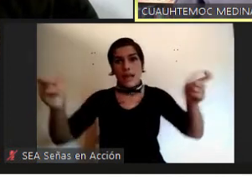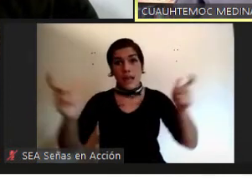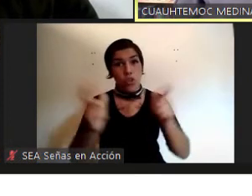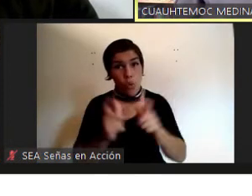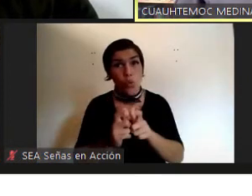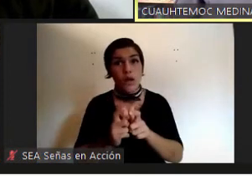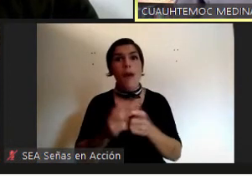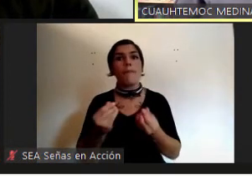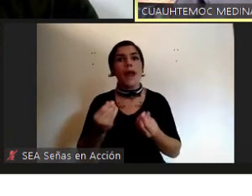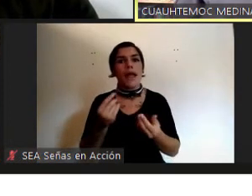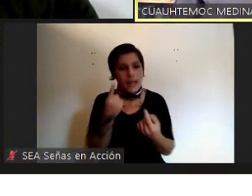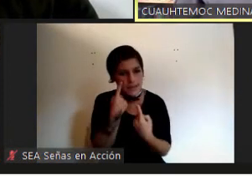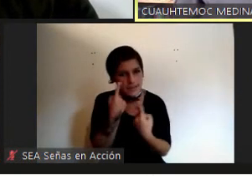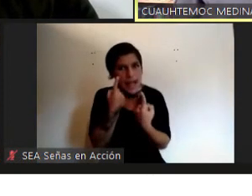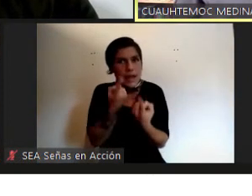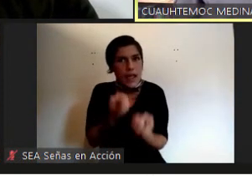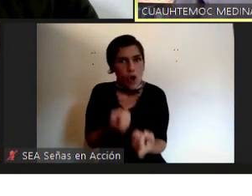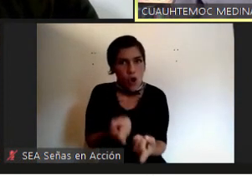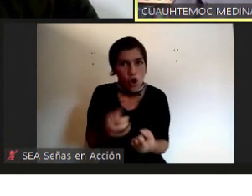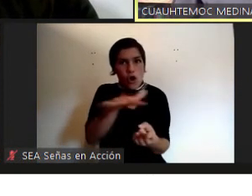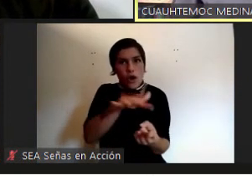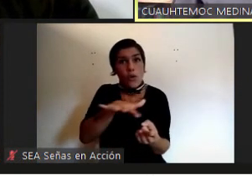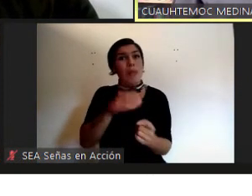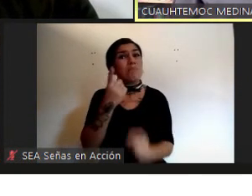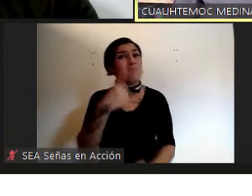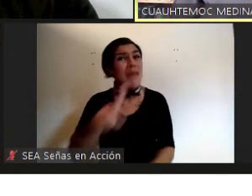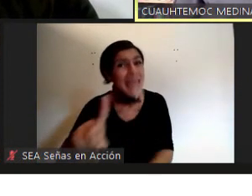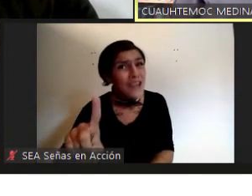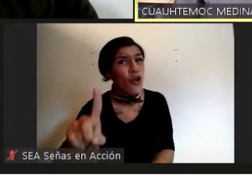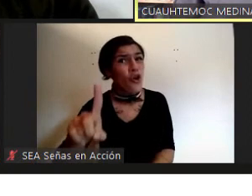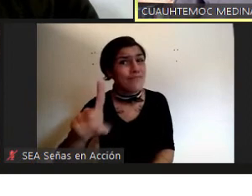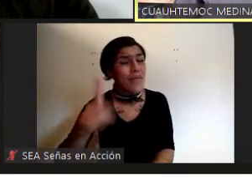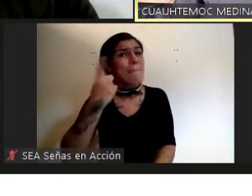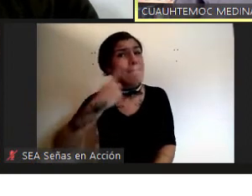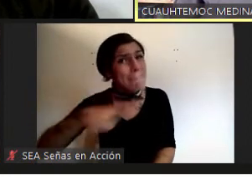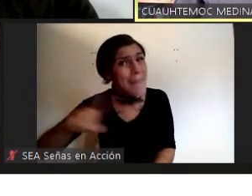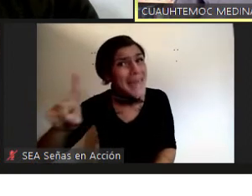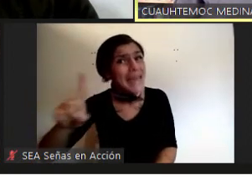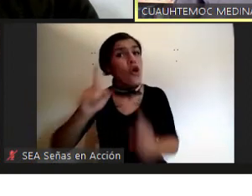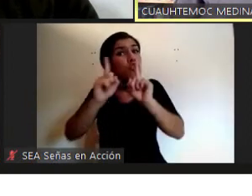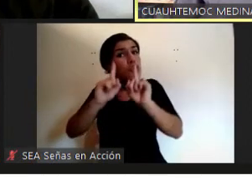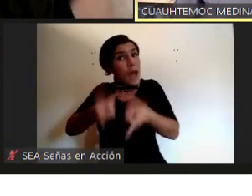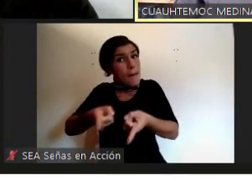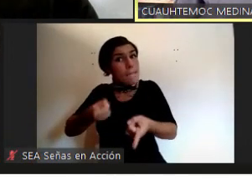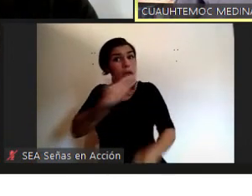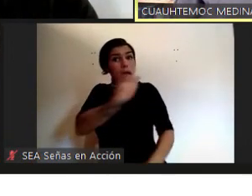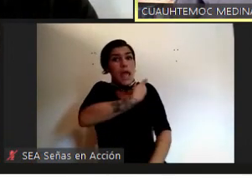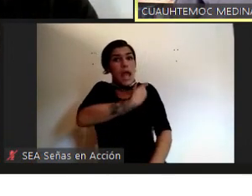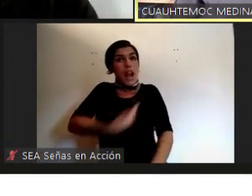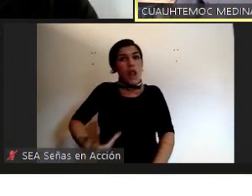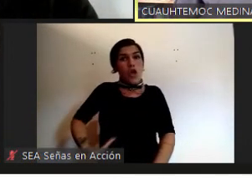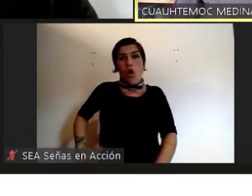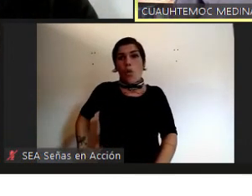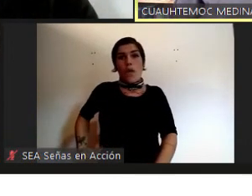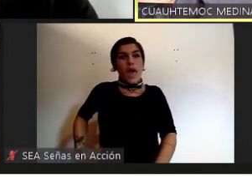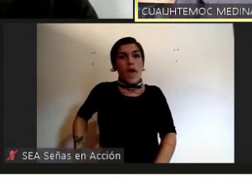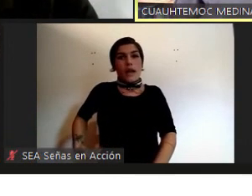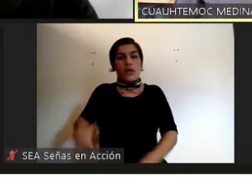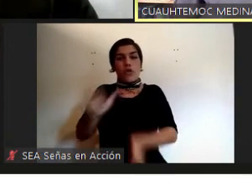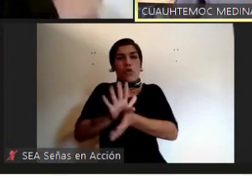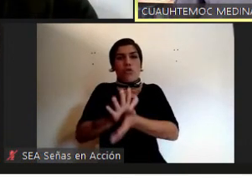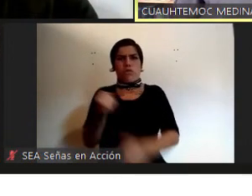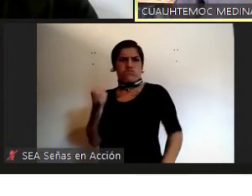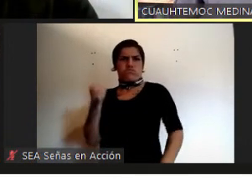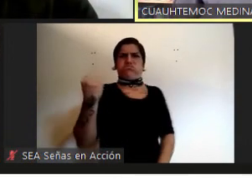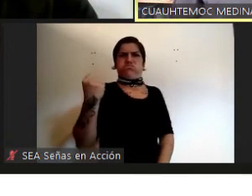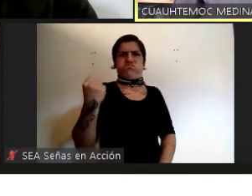reduced to a minimum. That is the flag that has been raised by fascist governments. This is the